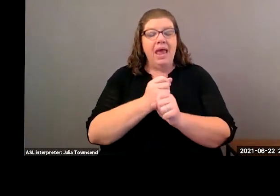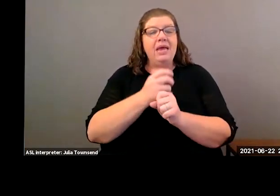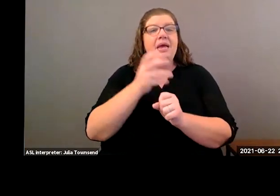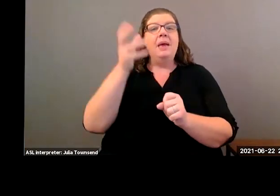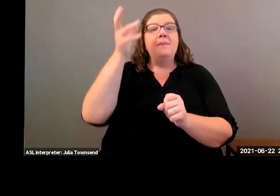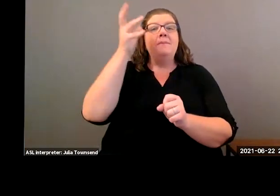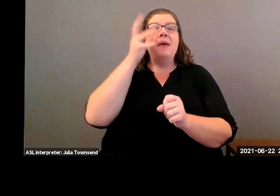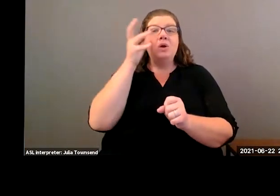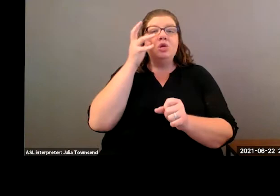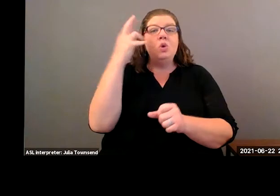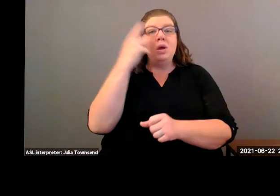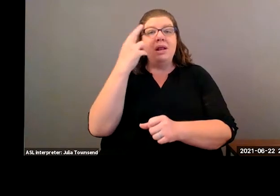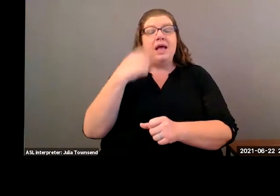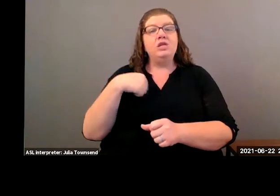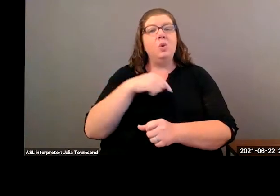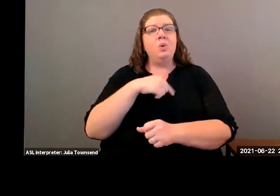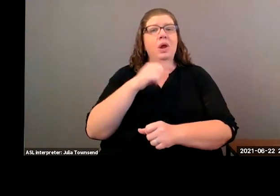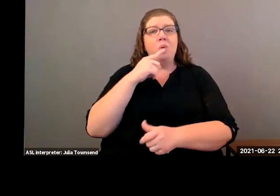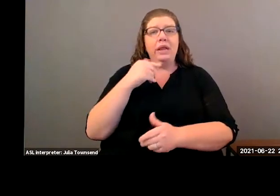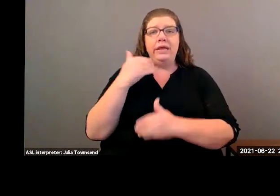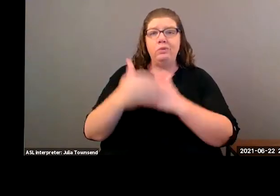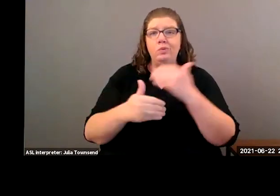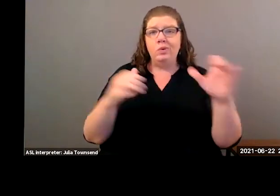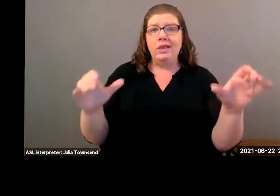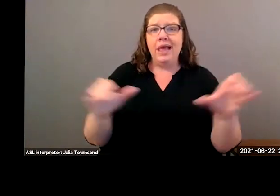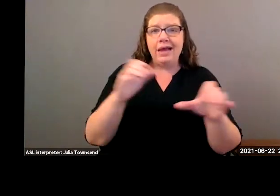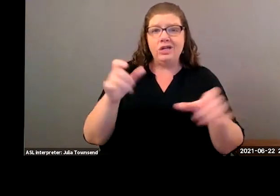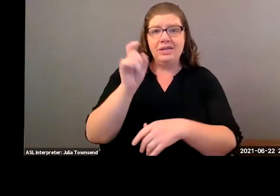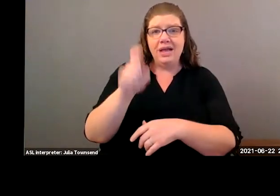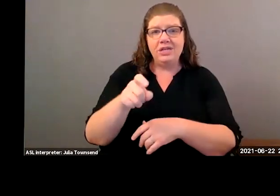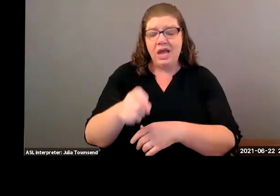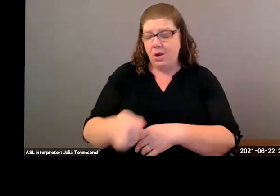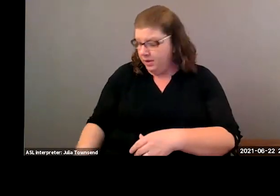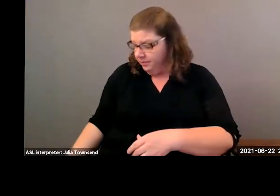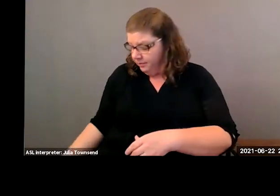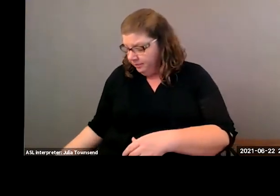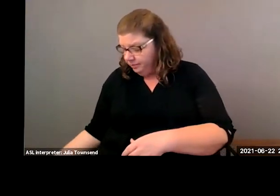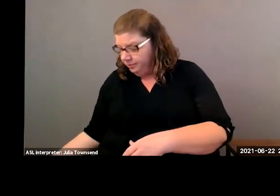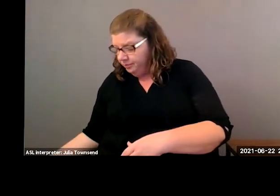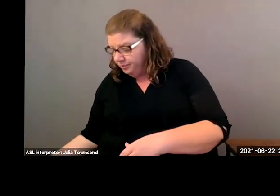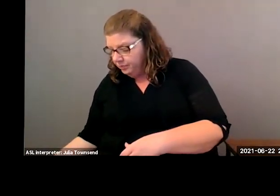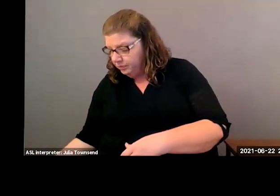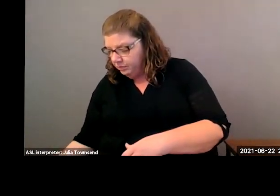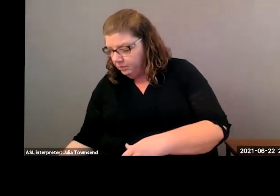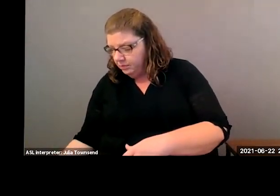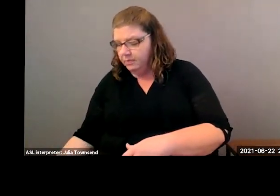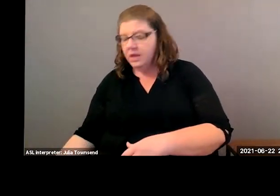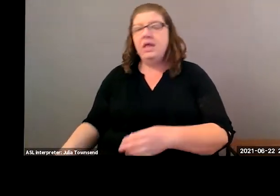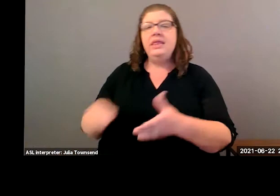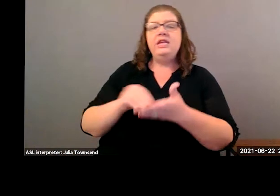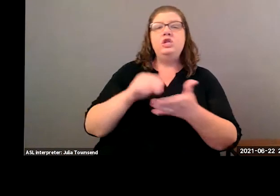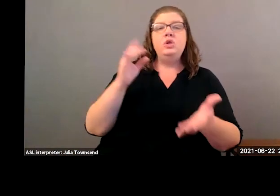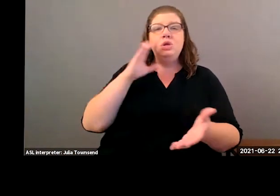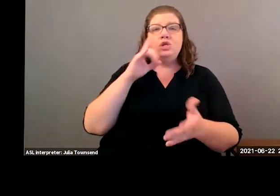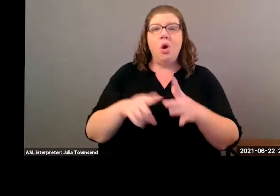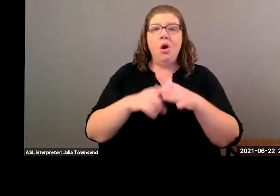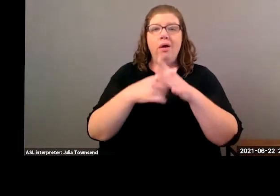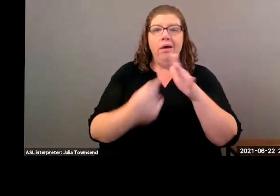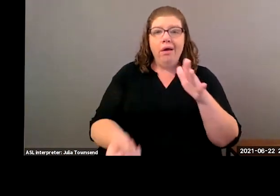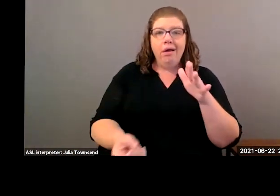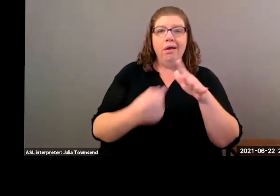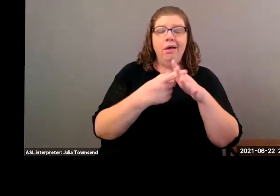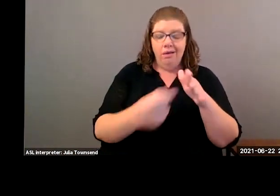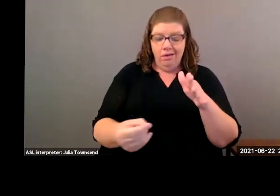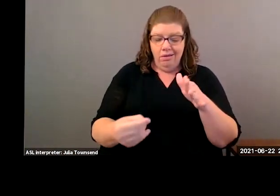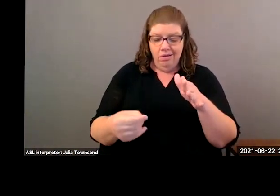really are taking the necessary action, because these students are falling through the cracks. And especially those with differences, only